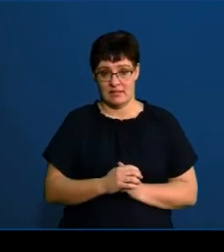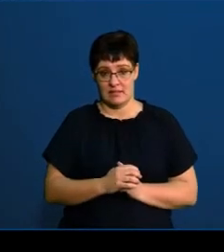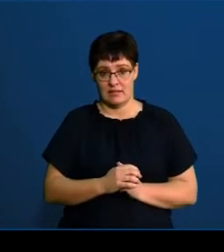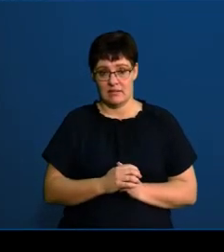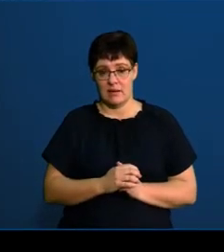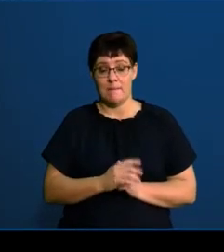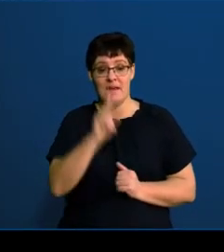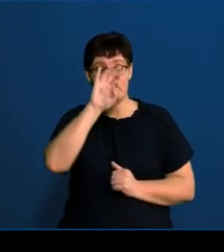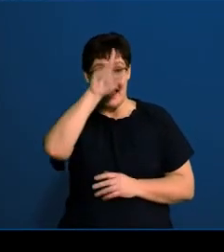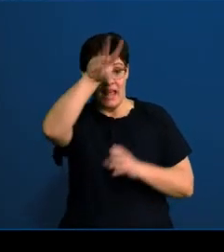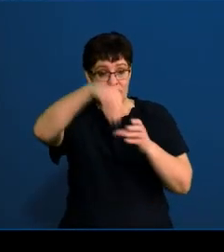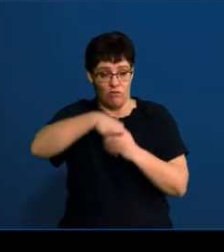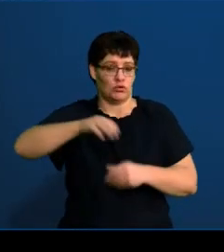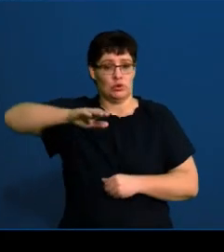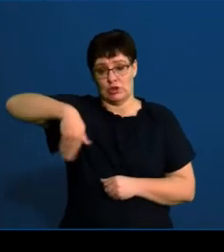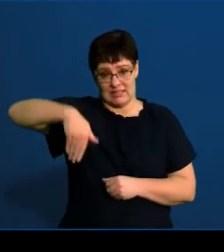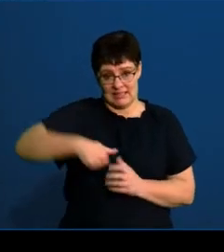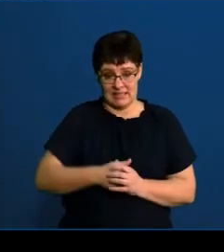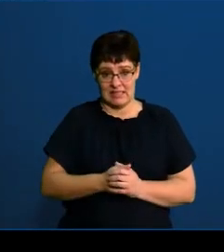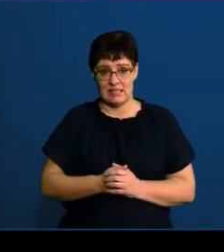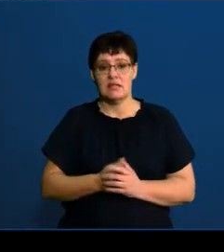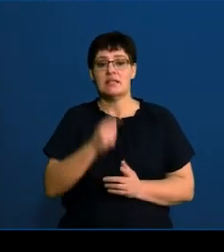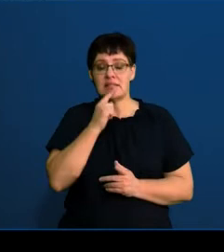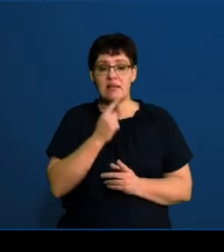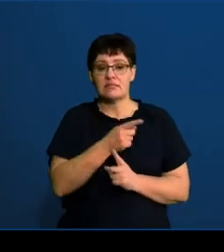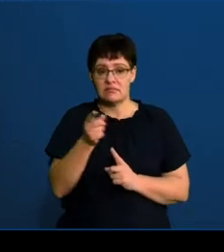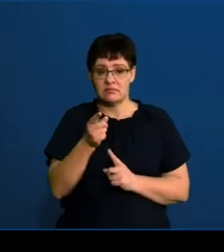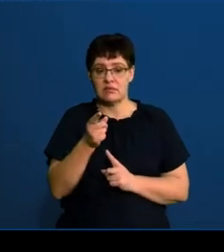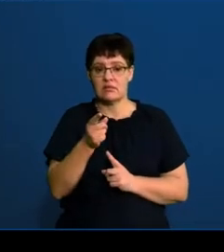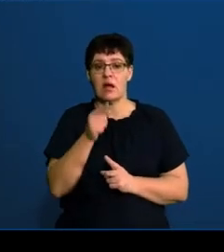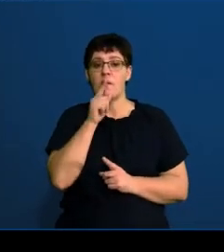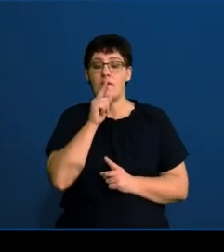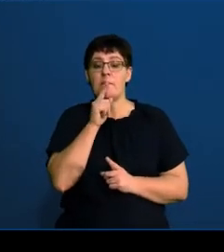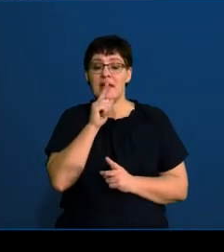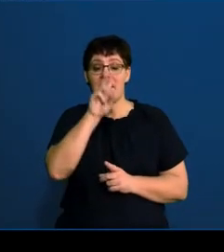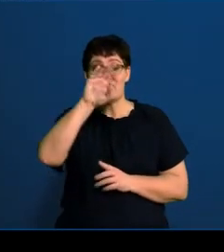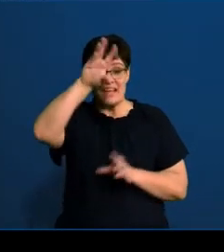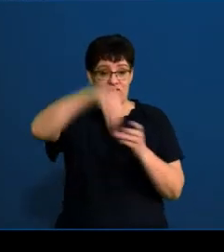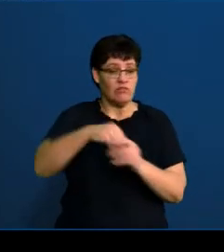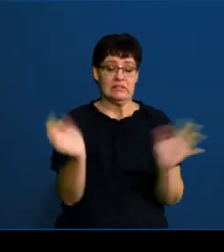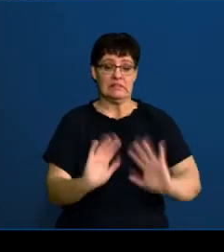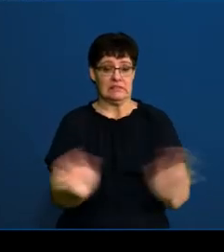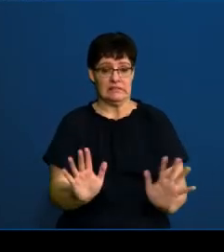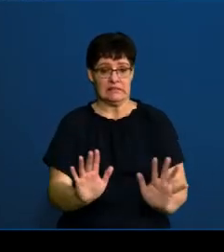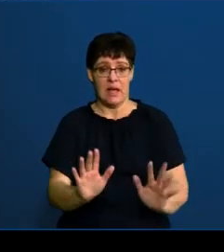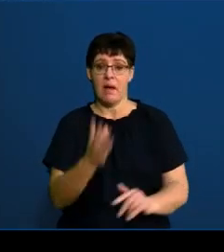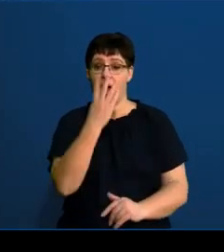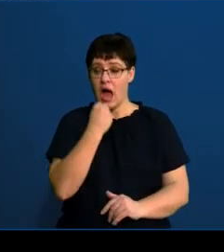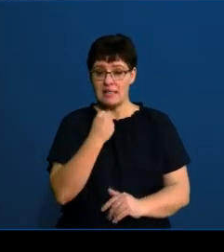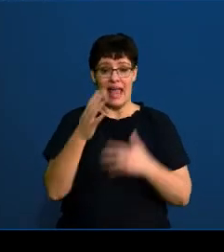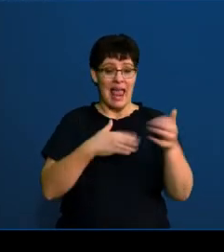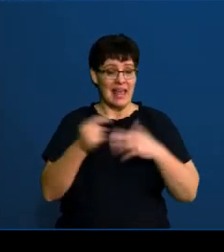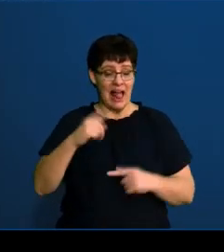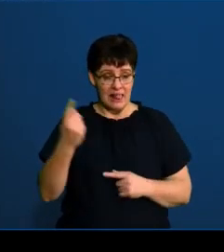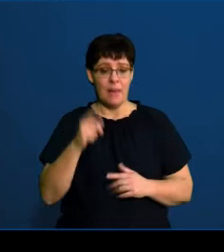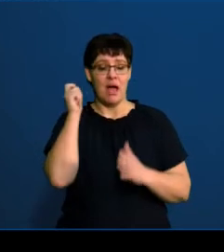excluding your VAT. Determine the amount of sewage based on the stand size, excluding VAT. They haven't asked for anything else. I've